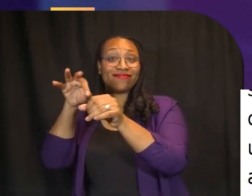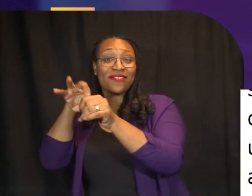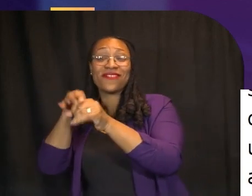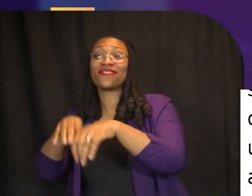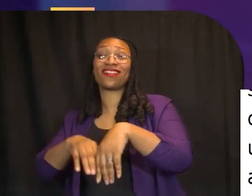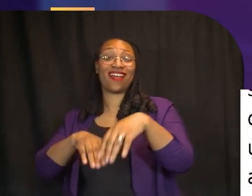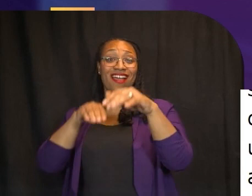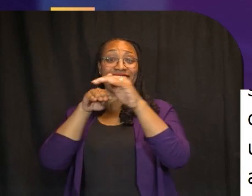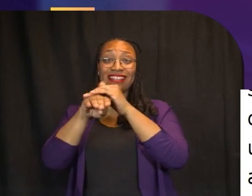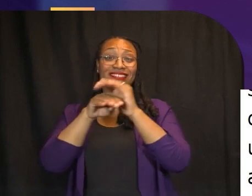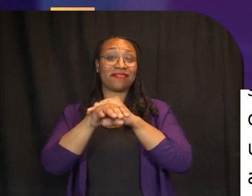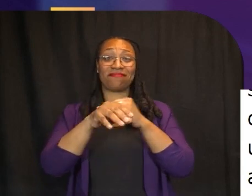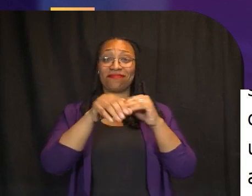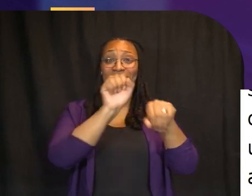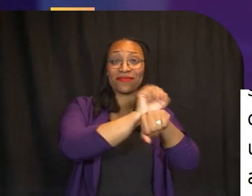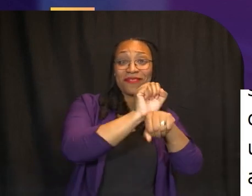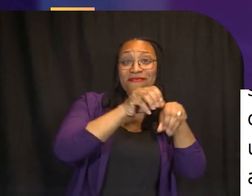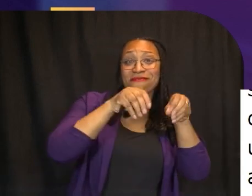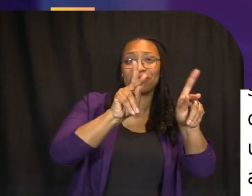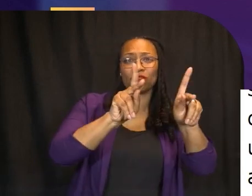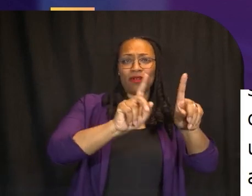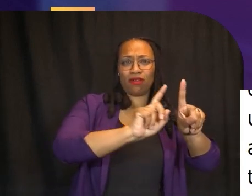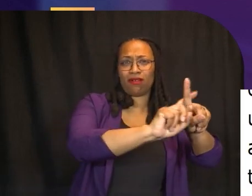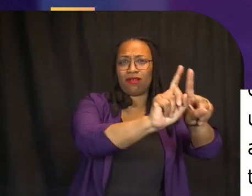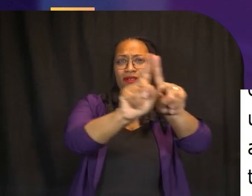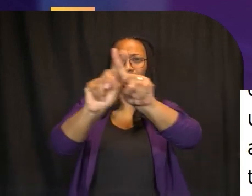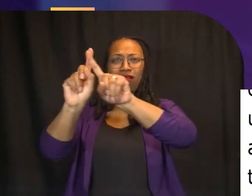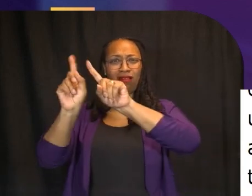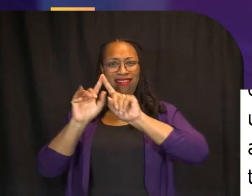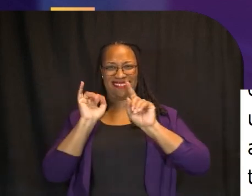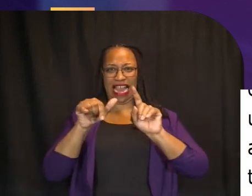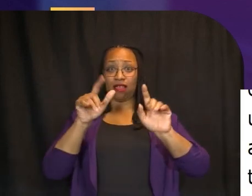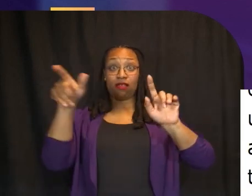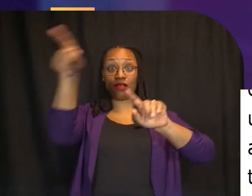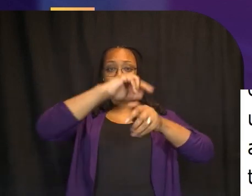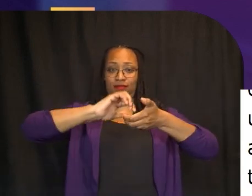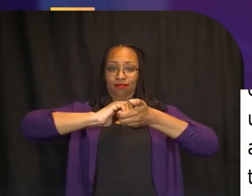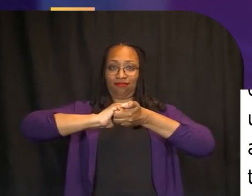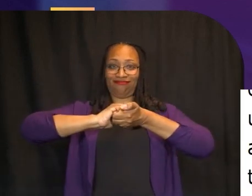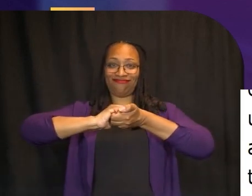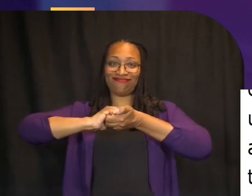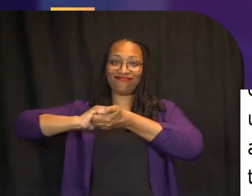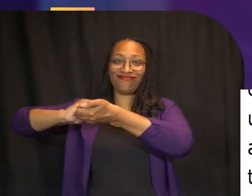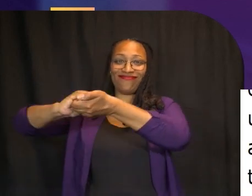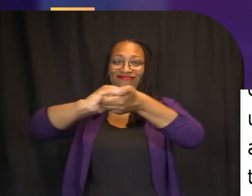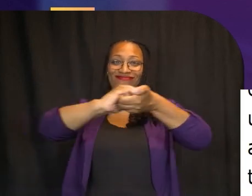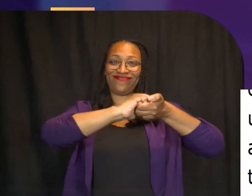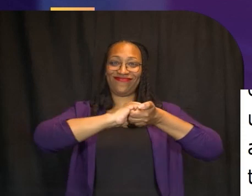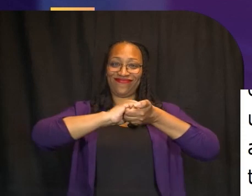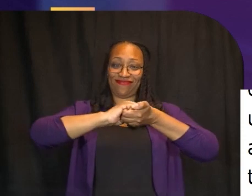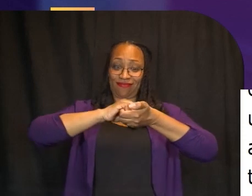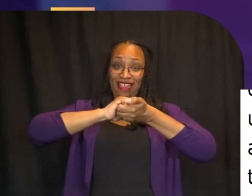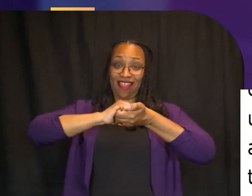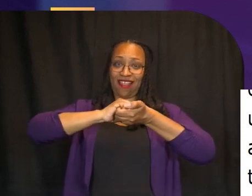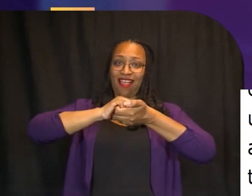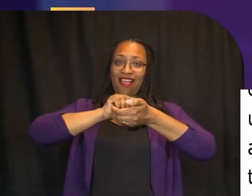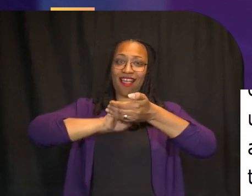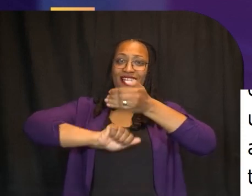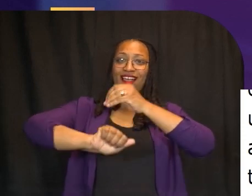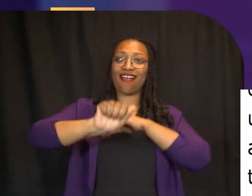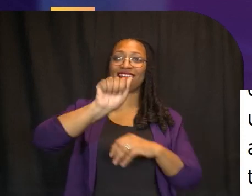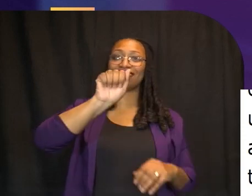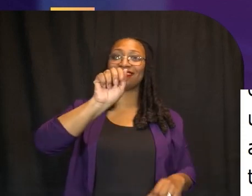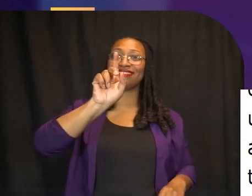boxes across the country. To do this work, it takes a committed team, which includes AAPD's